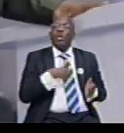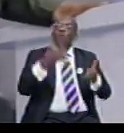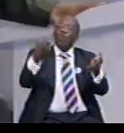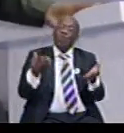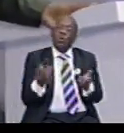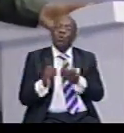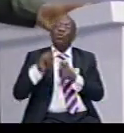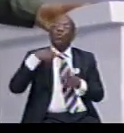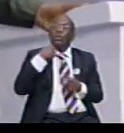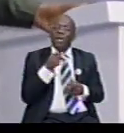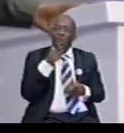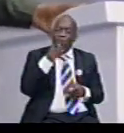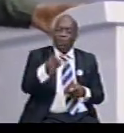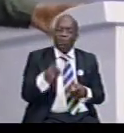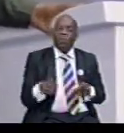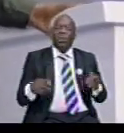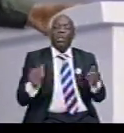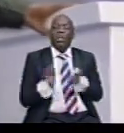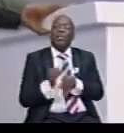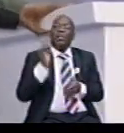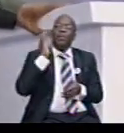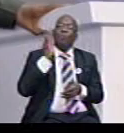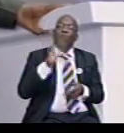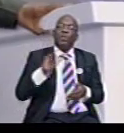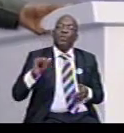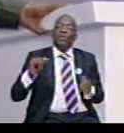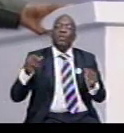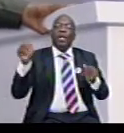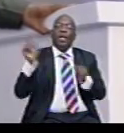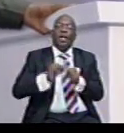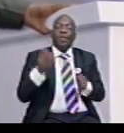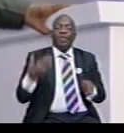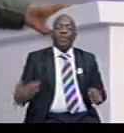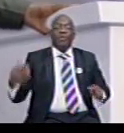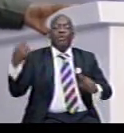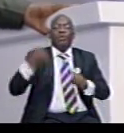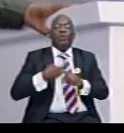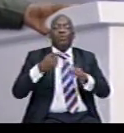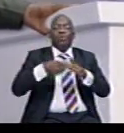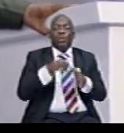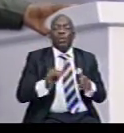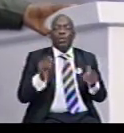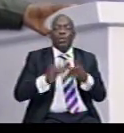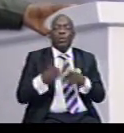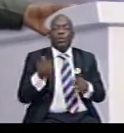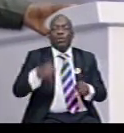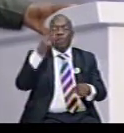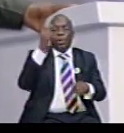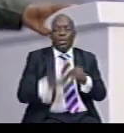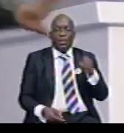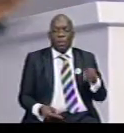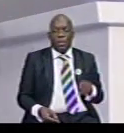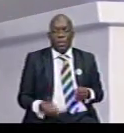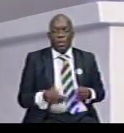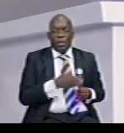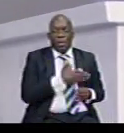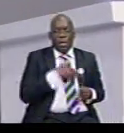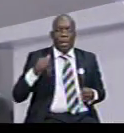that preaching everything from beginning to the end and